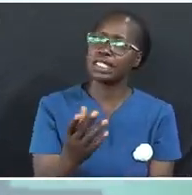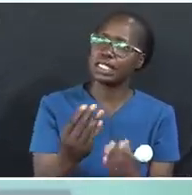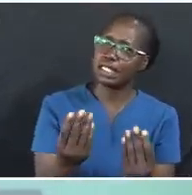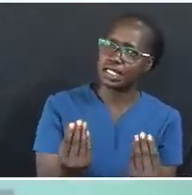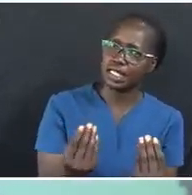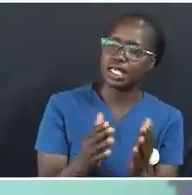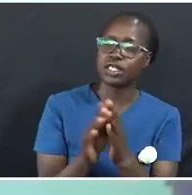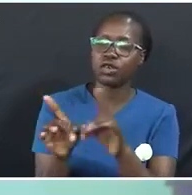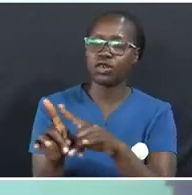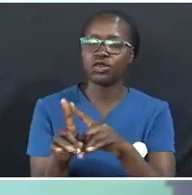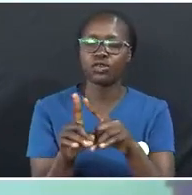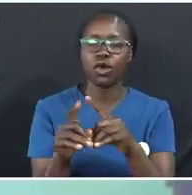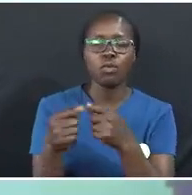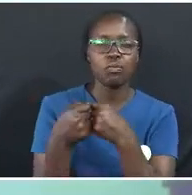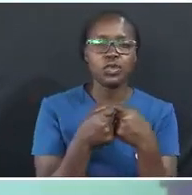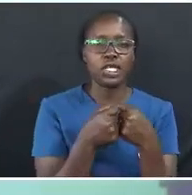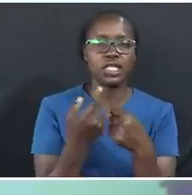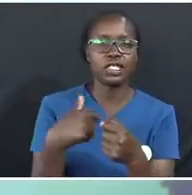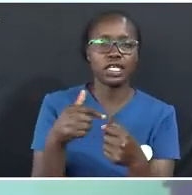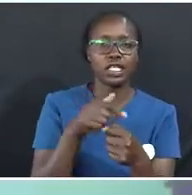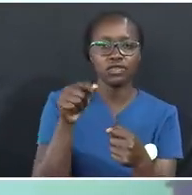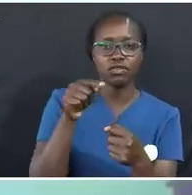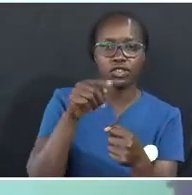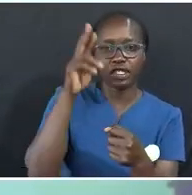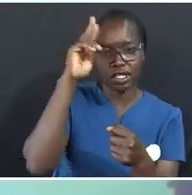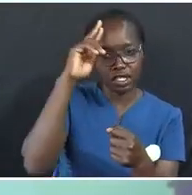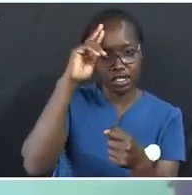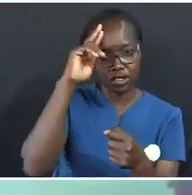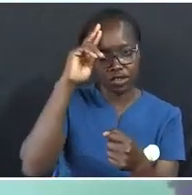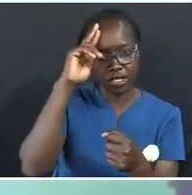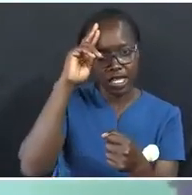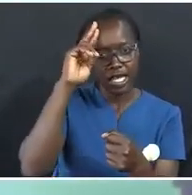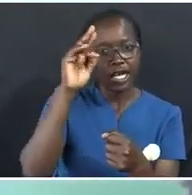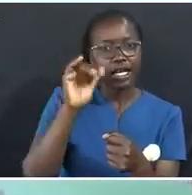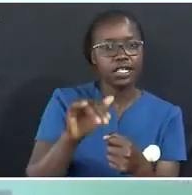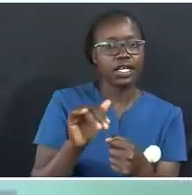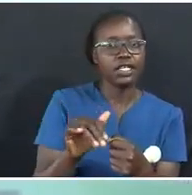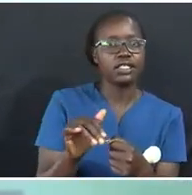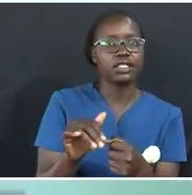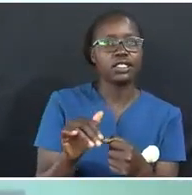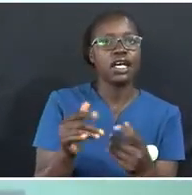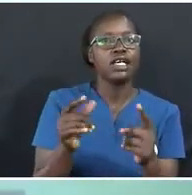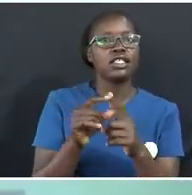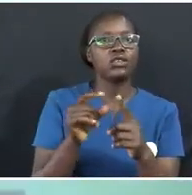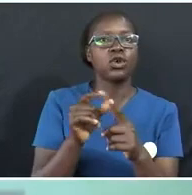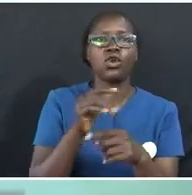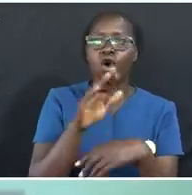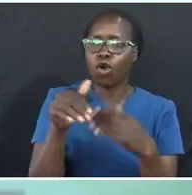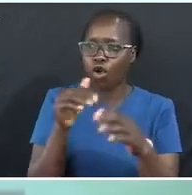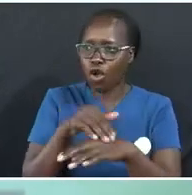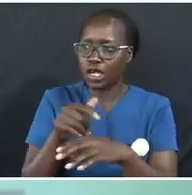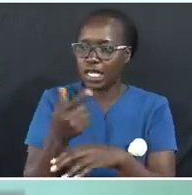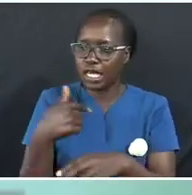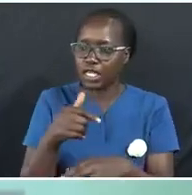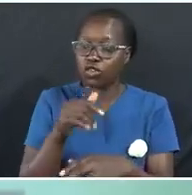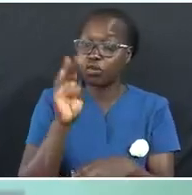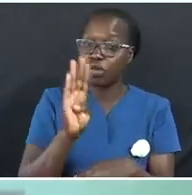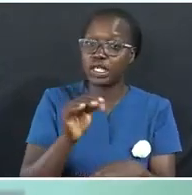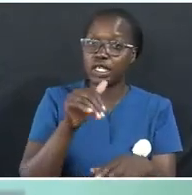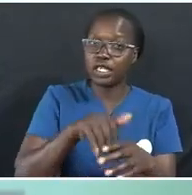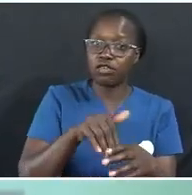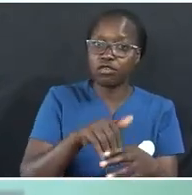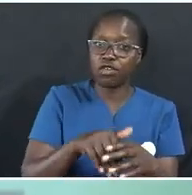so challenging us because of that strong, those words, get involved. Then it has also